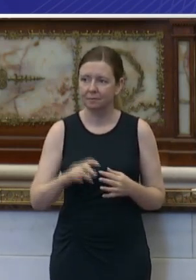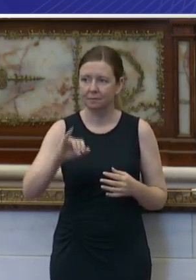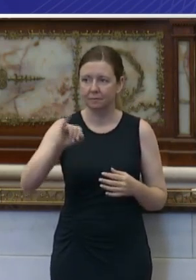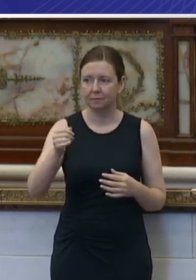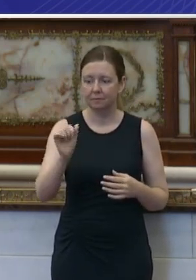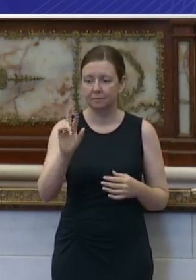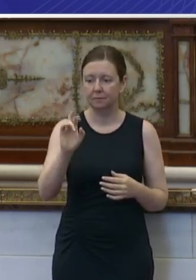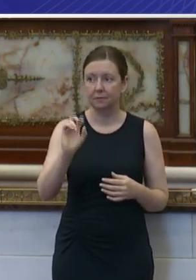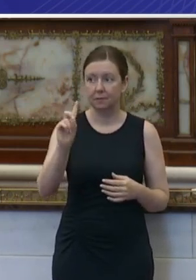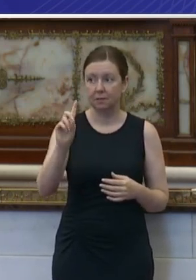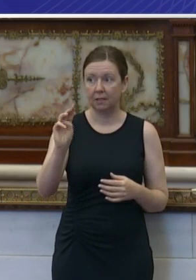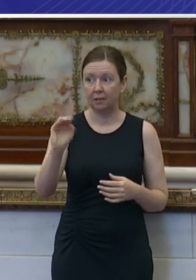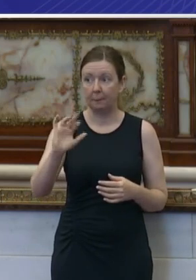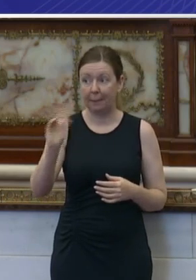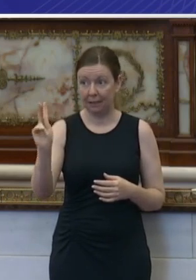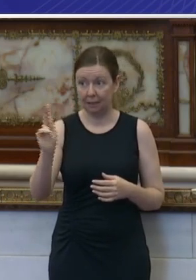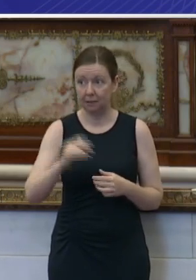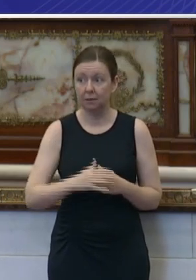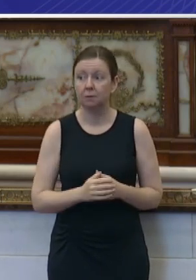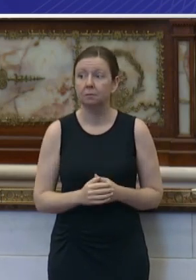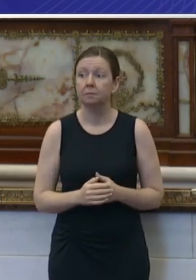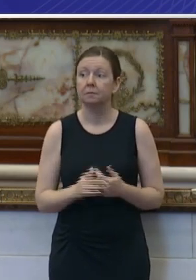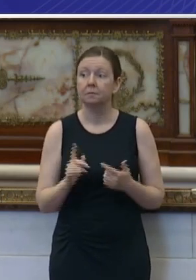Jared Make.